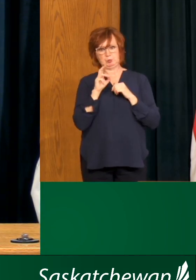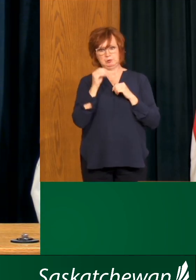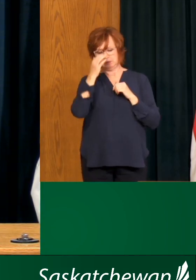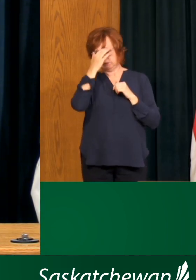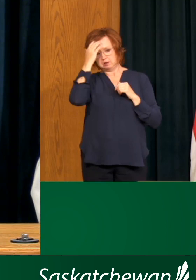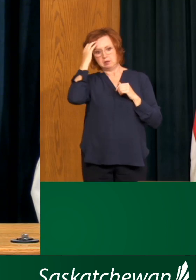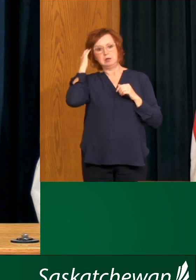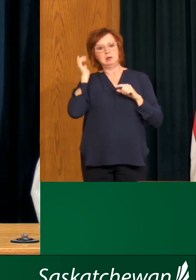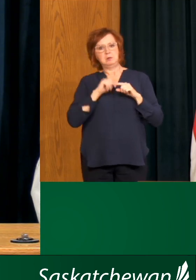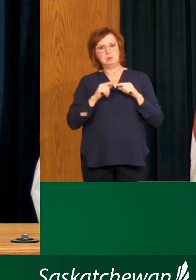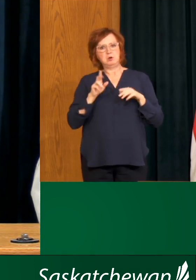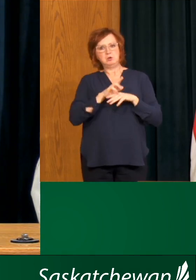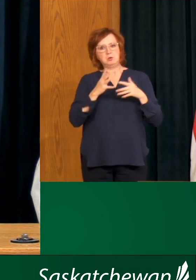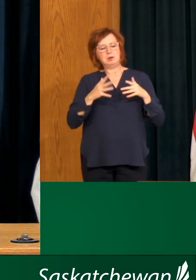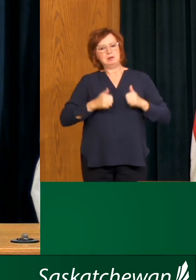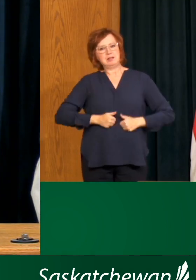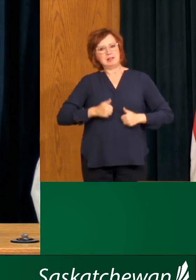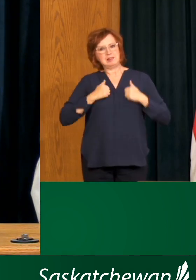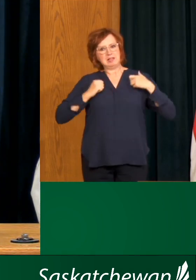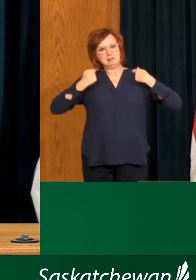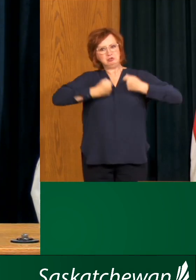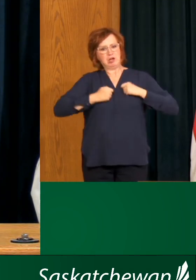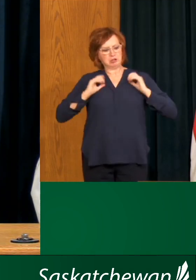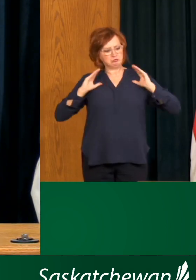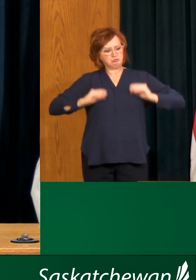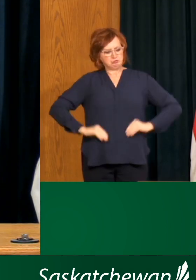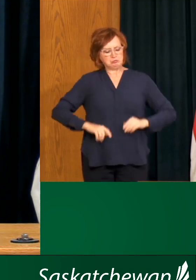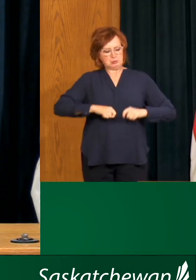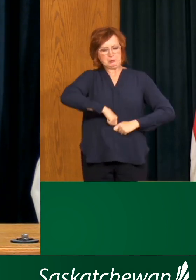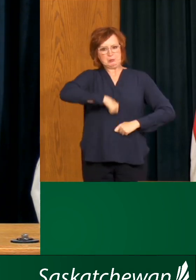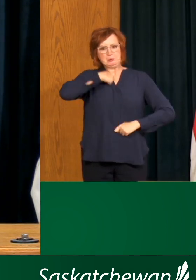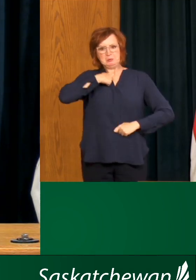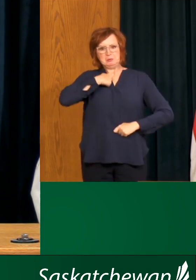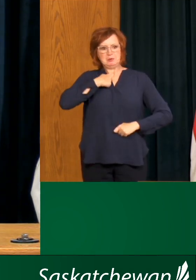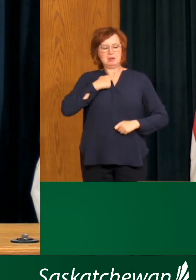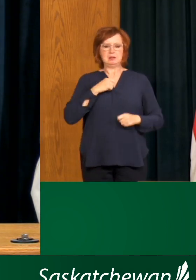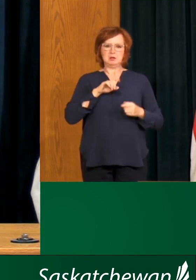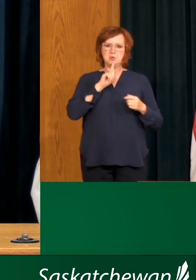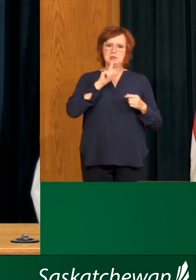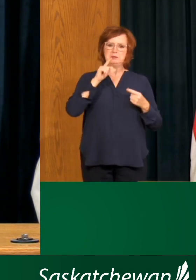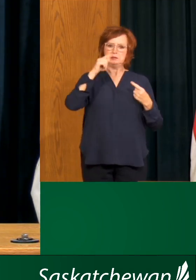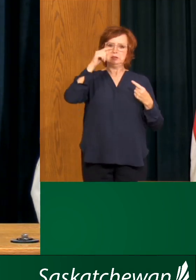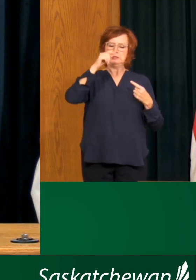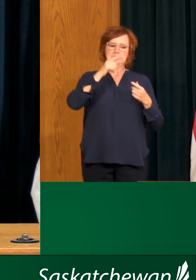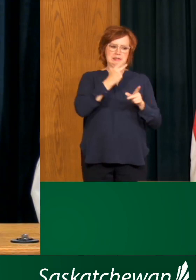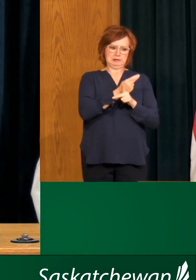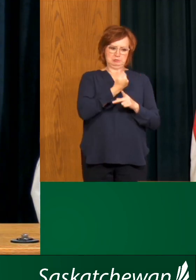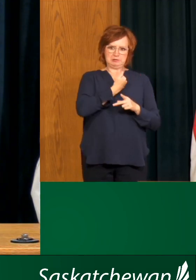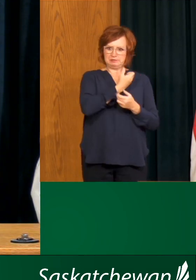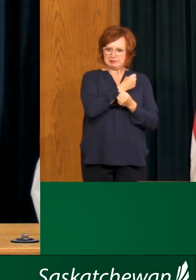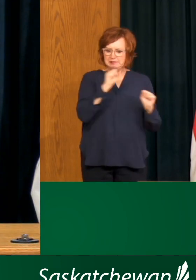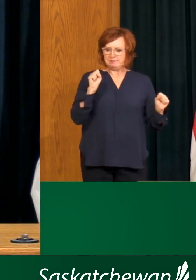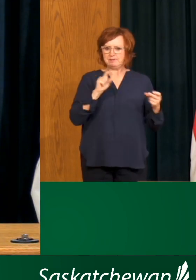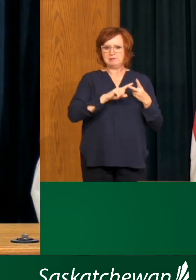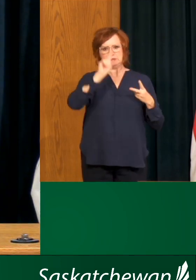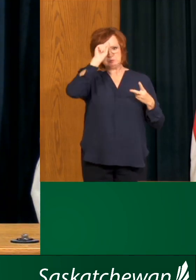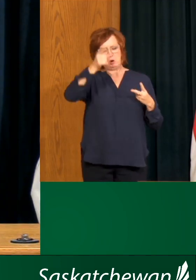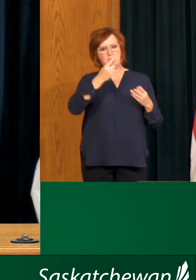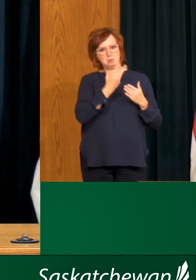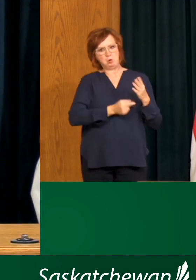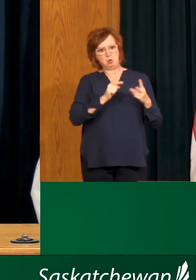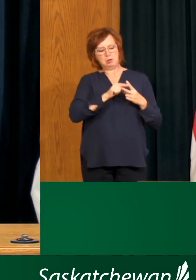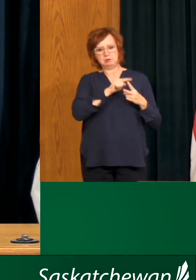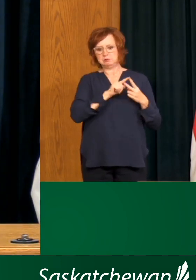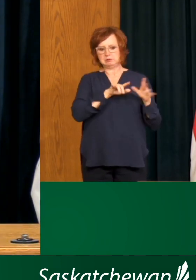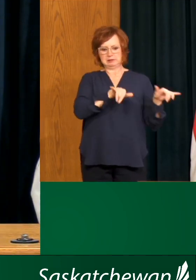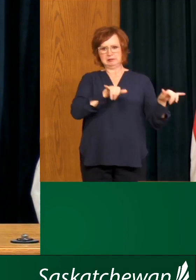It's a smart thing to do, just to be safe. Physical distancing and good personal hygiene habits are exactly